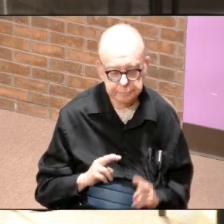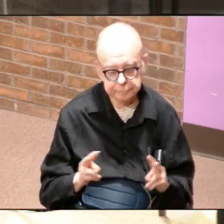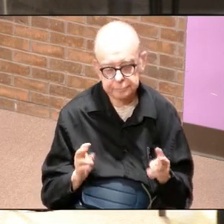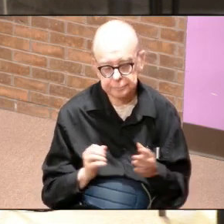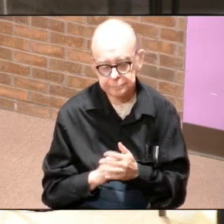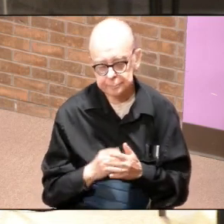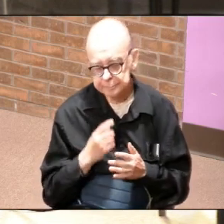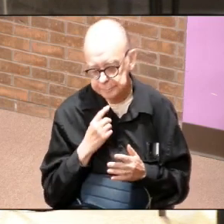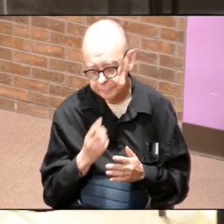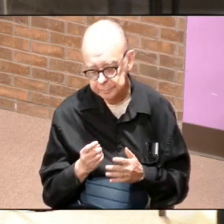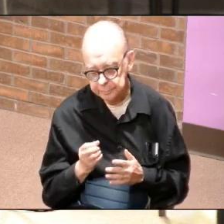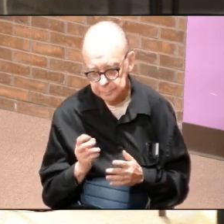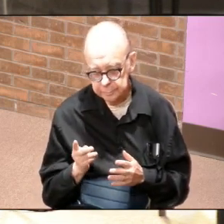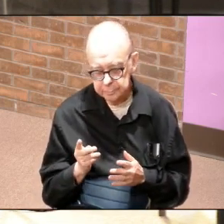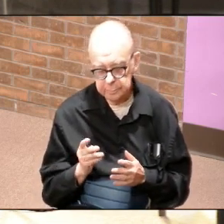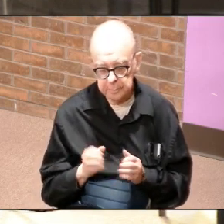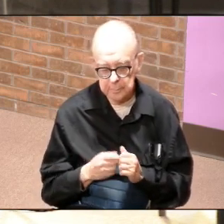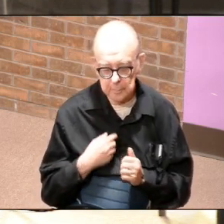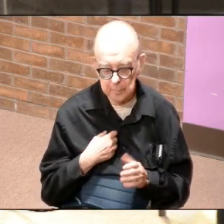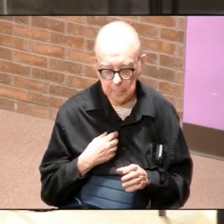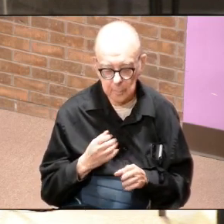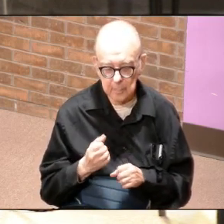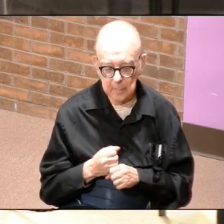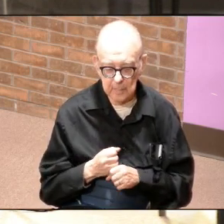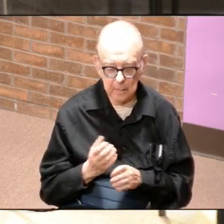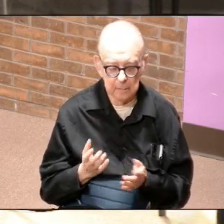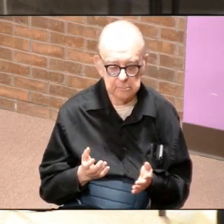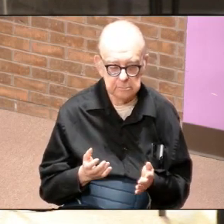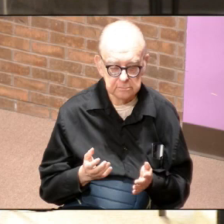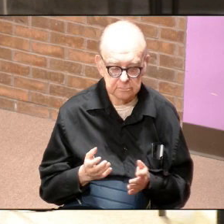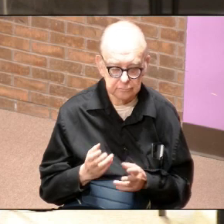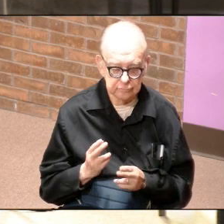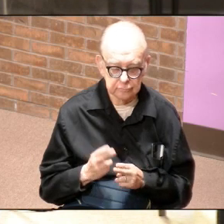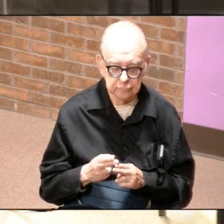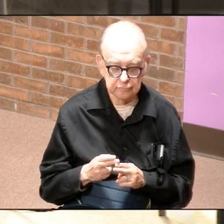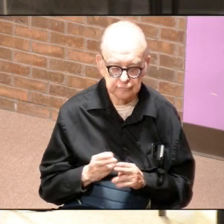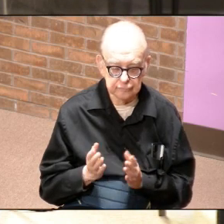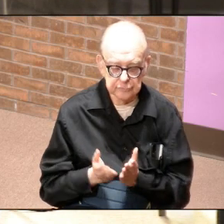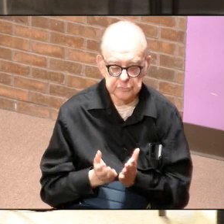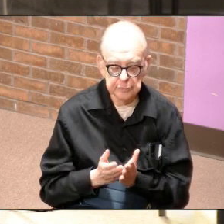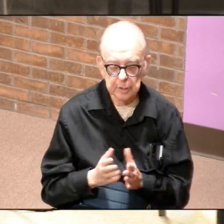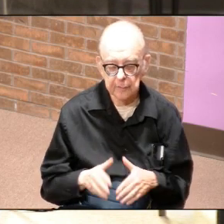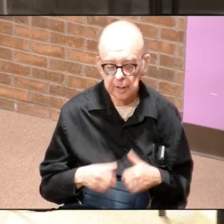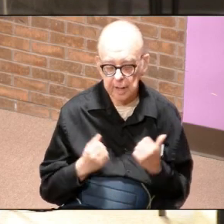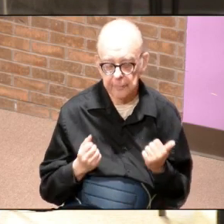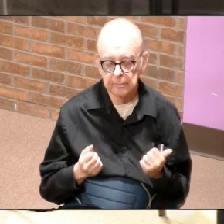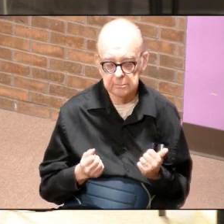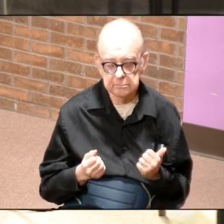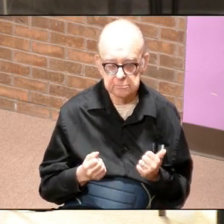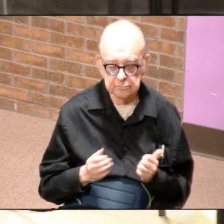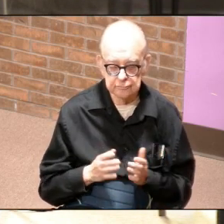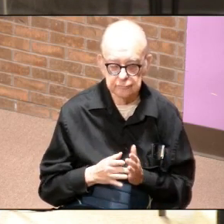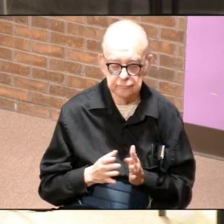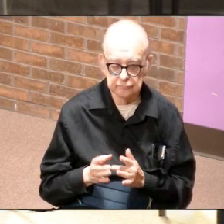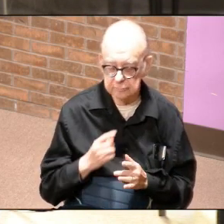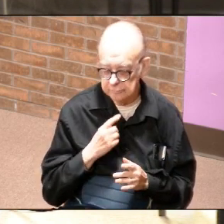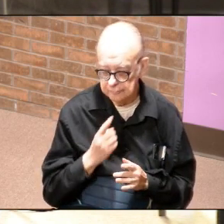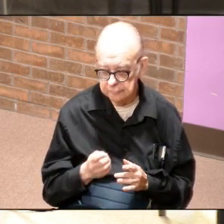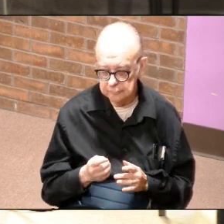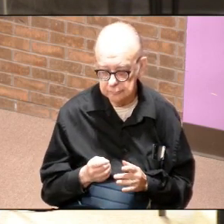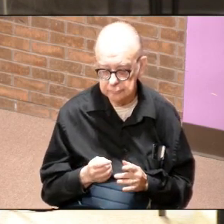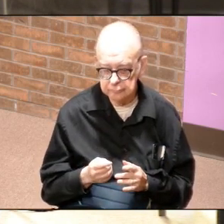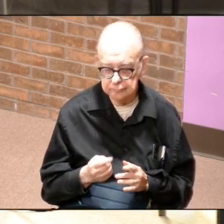this and you say, okay, so how do I get my name in the book of life? And Jesus says